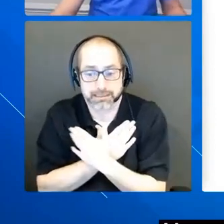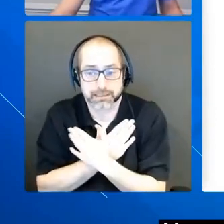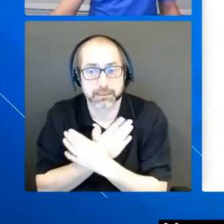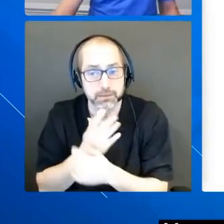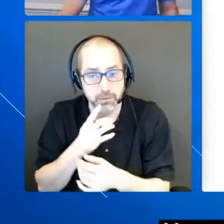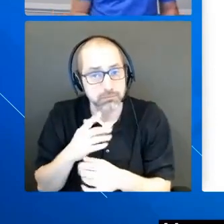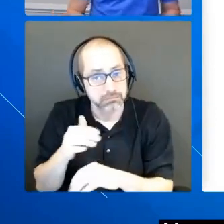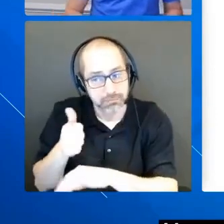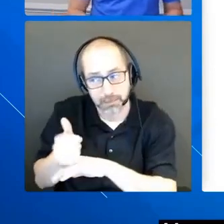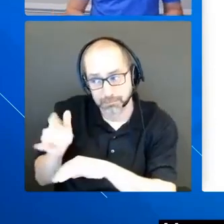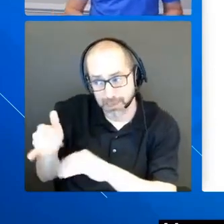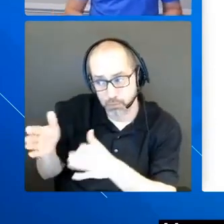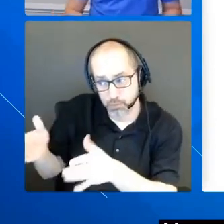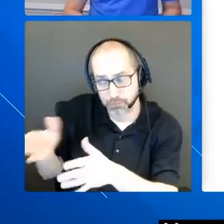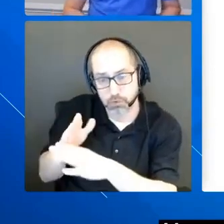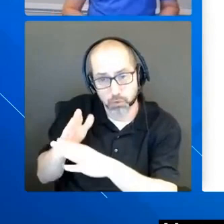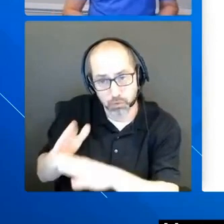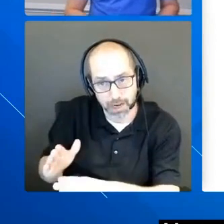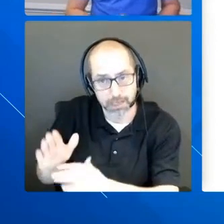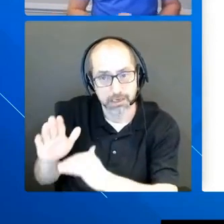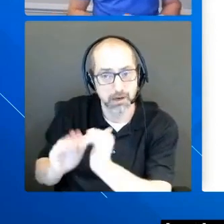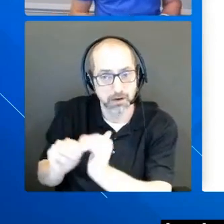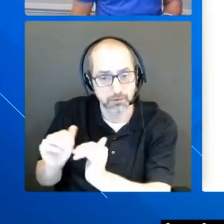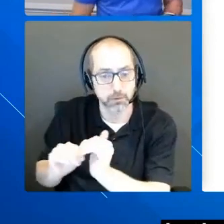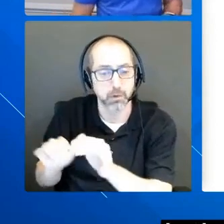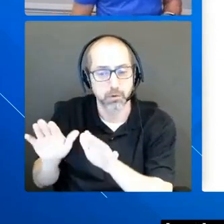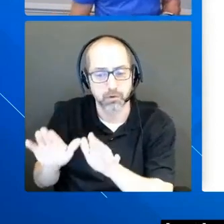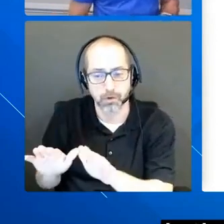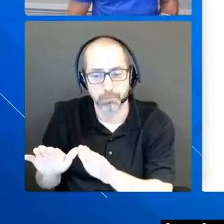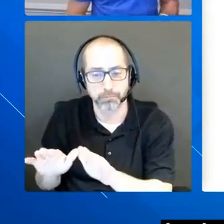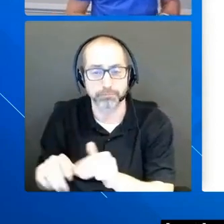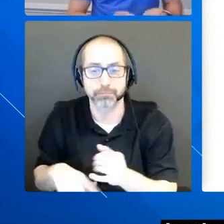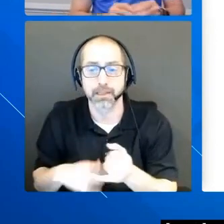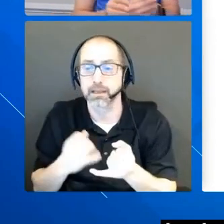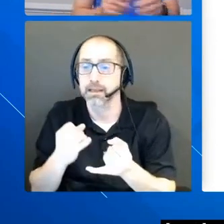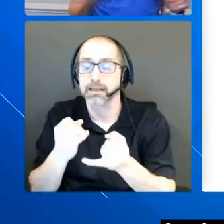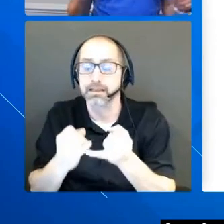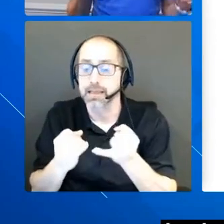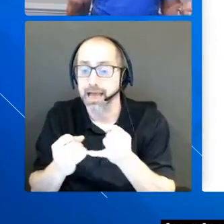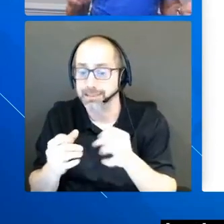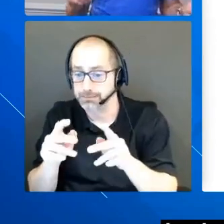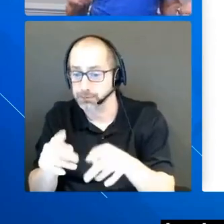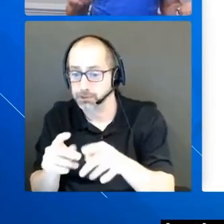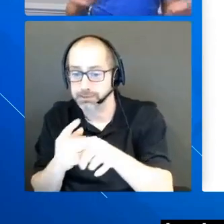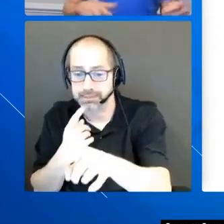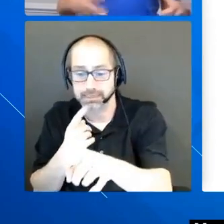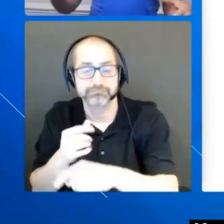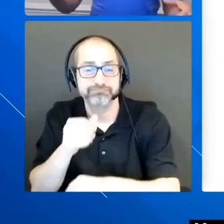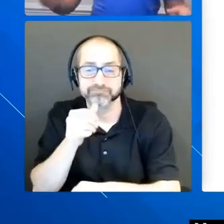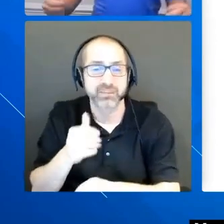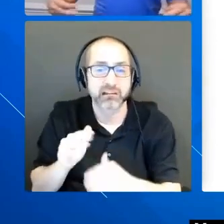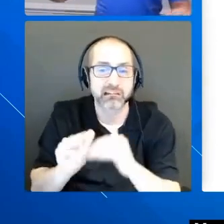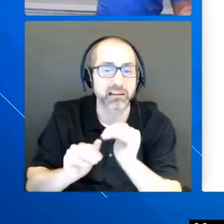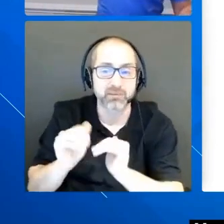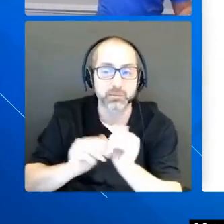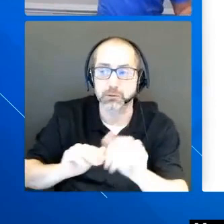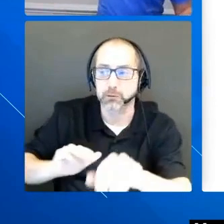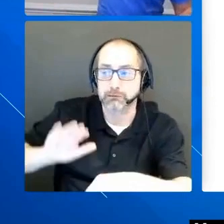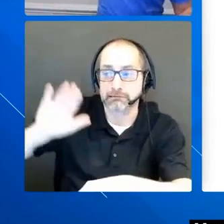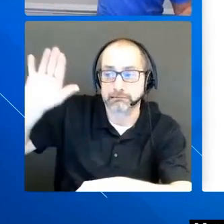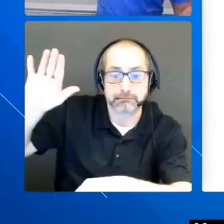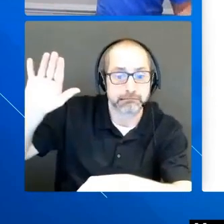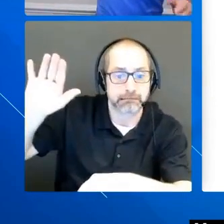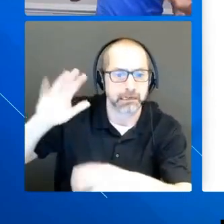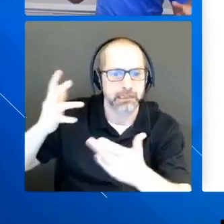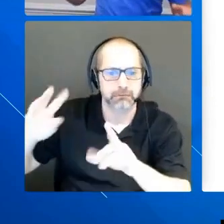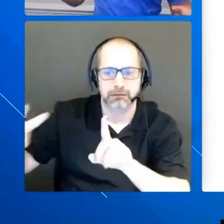comfortable, and calm. Lastly, I'm not comfortable speaking up or asking questions. I was at a conference once where I was a speaker, so I sat all